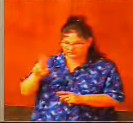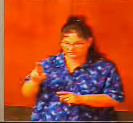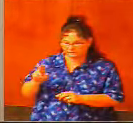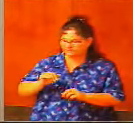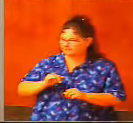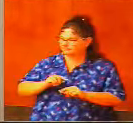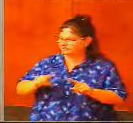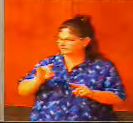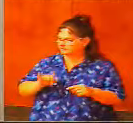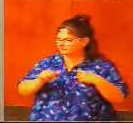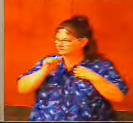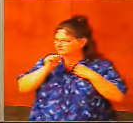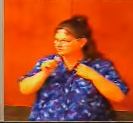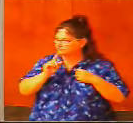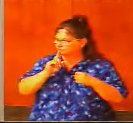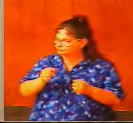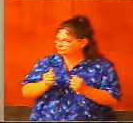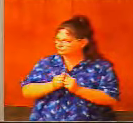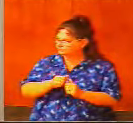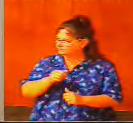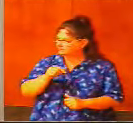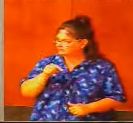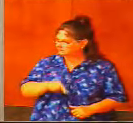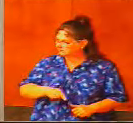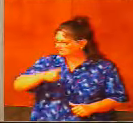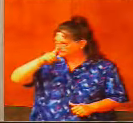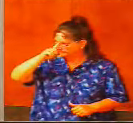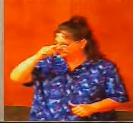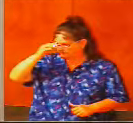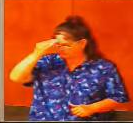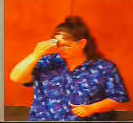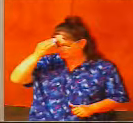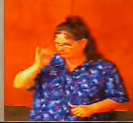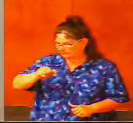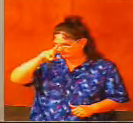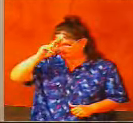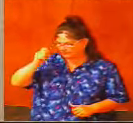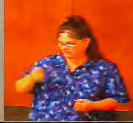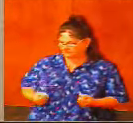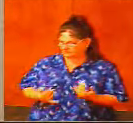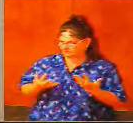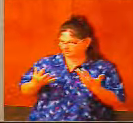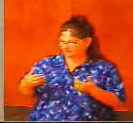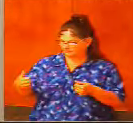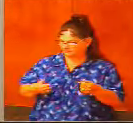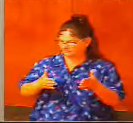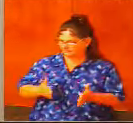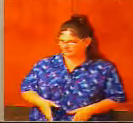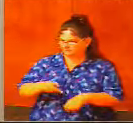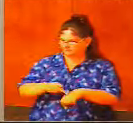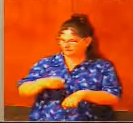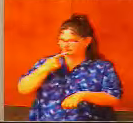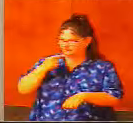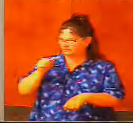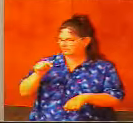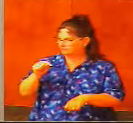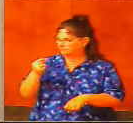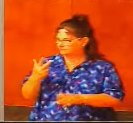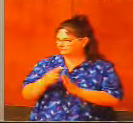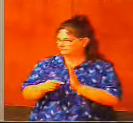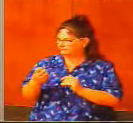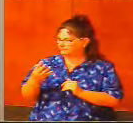case with this man, and we know that because the inspired apostle Peter says in Acts 3 verse 14, "But